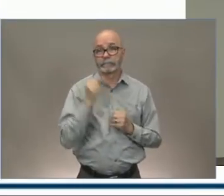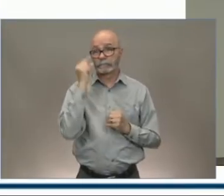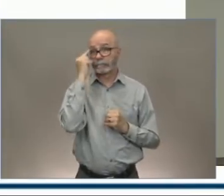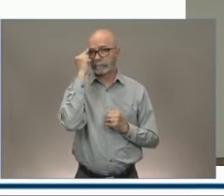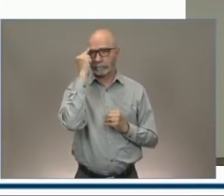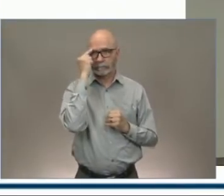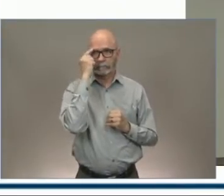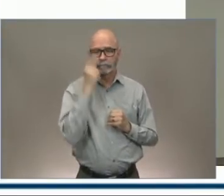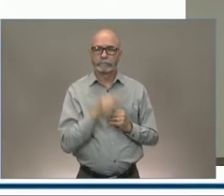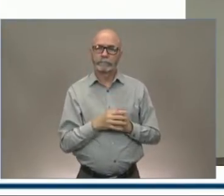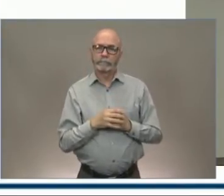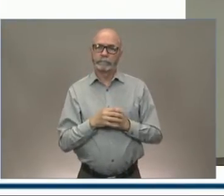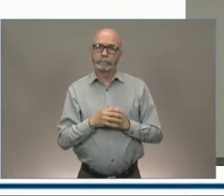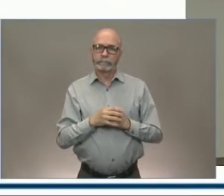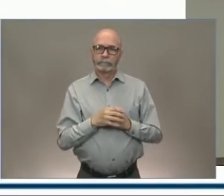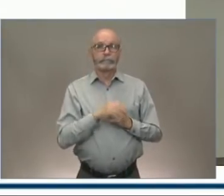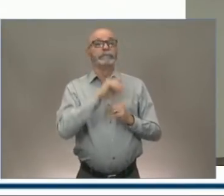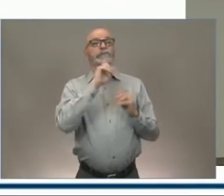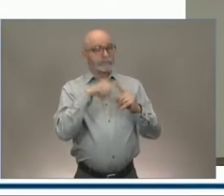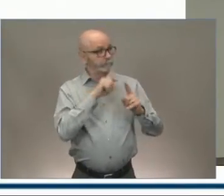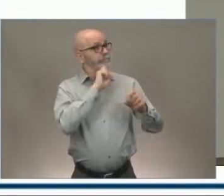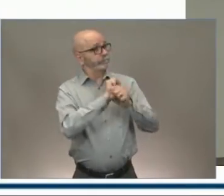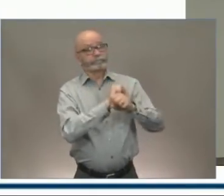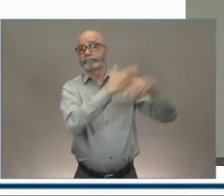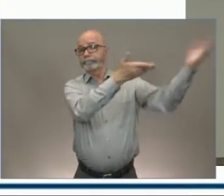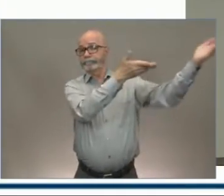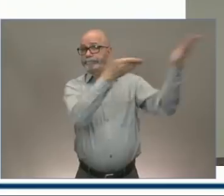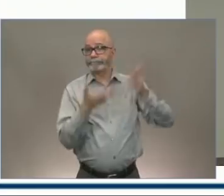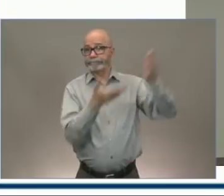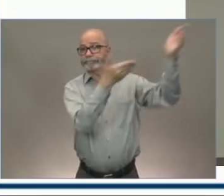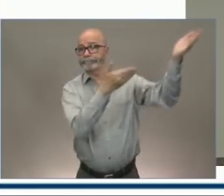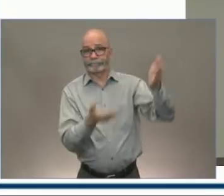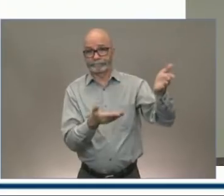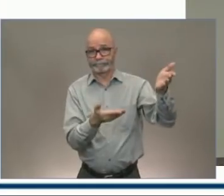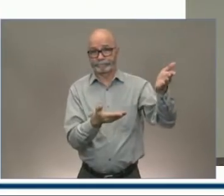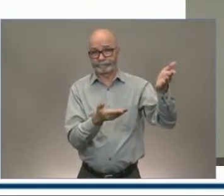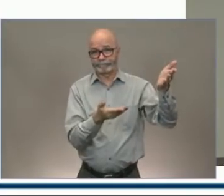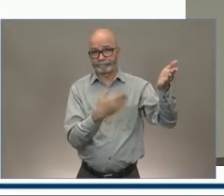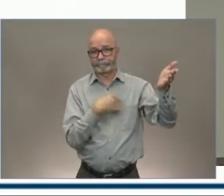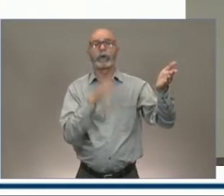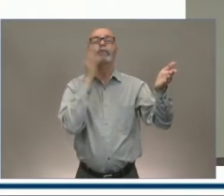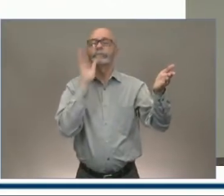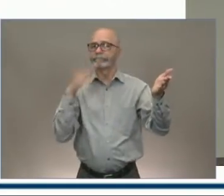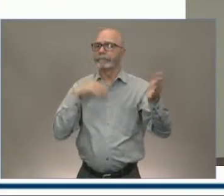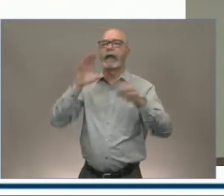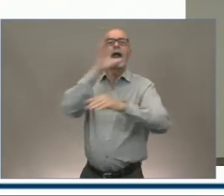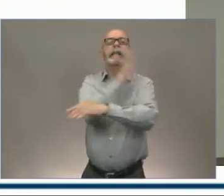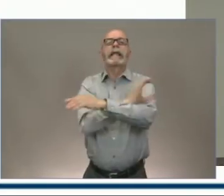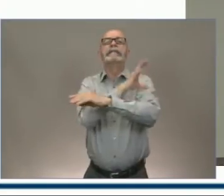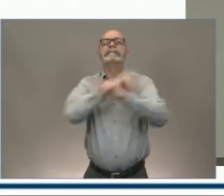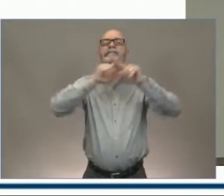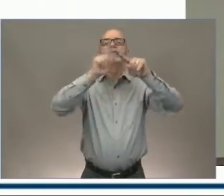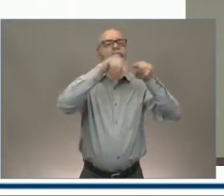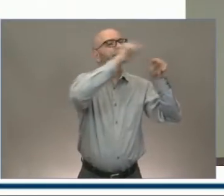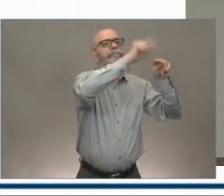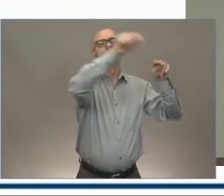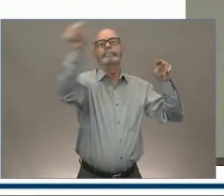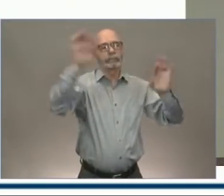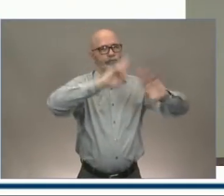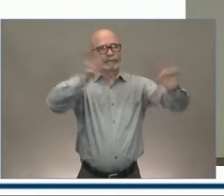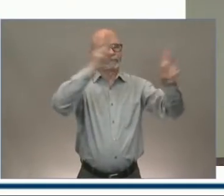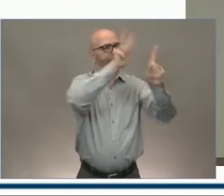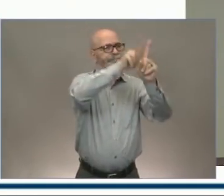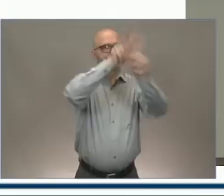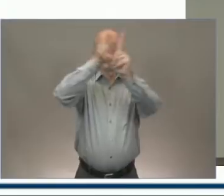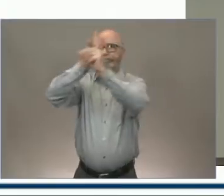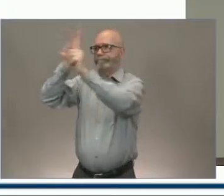addition, as more vaccine shipments arrive, we will increase the number and frequency of appointments at clinic sites across the province. We'll